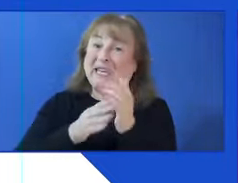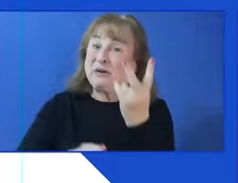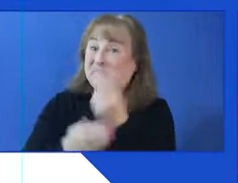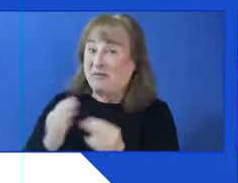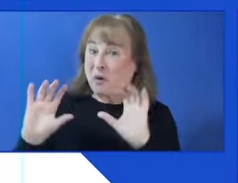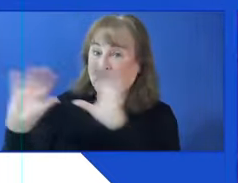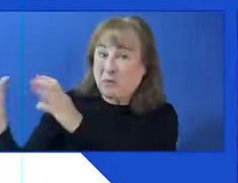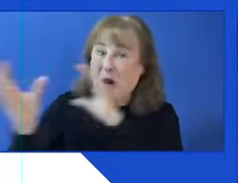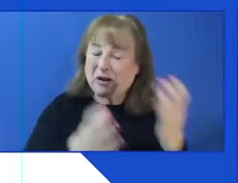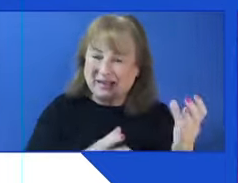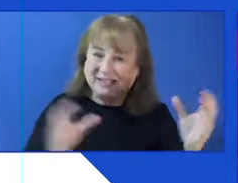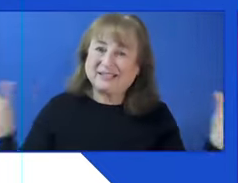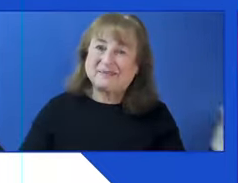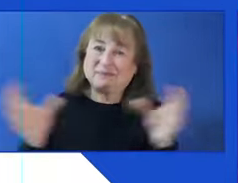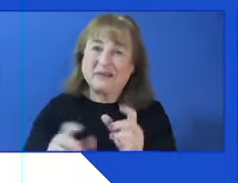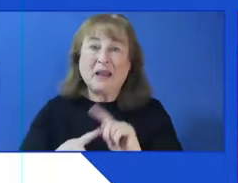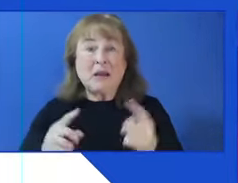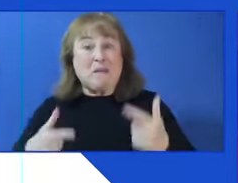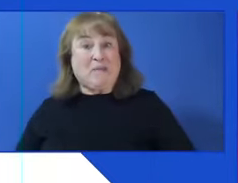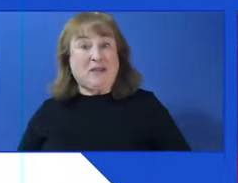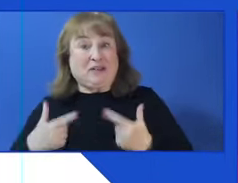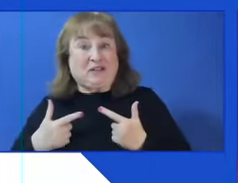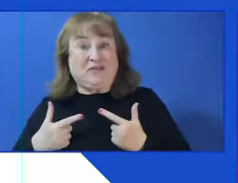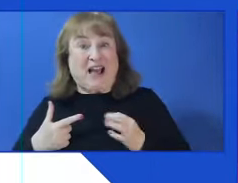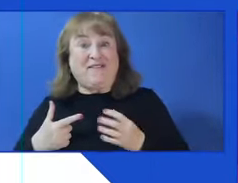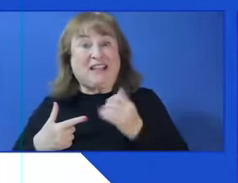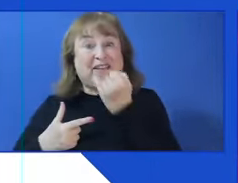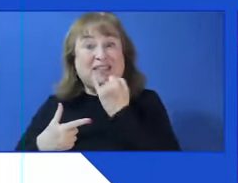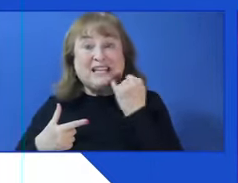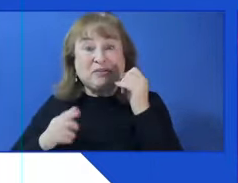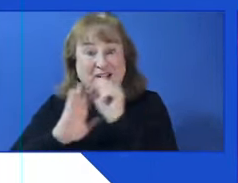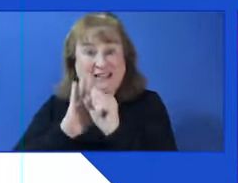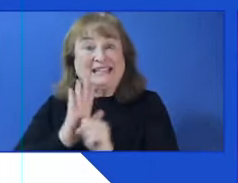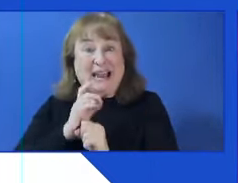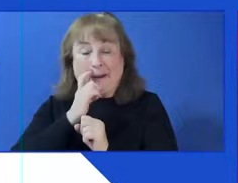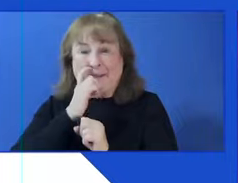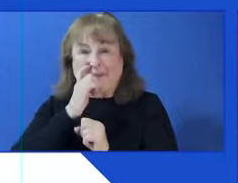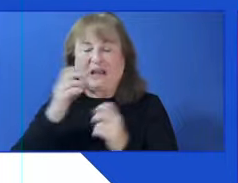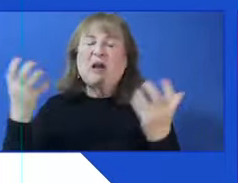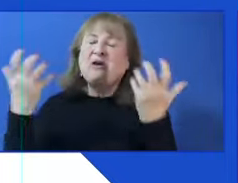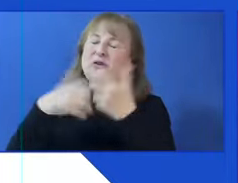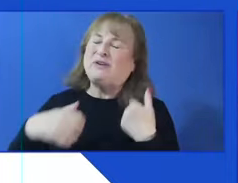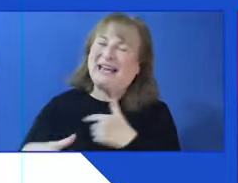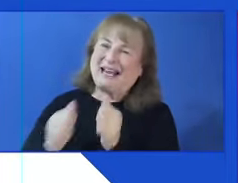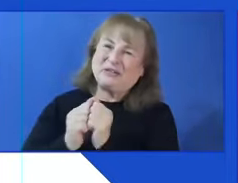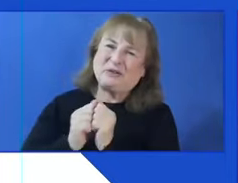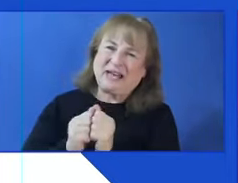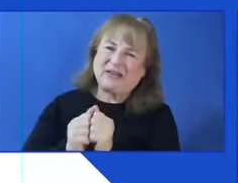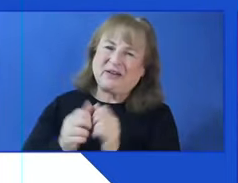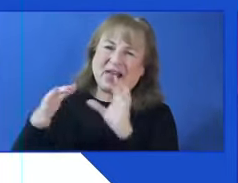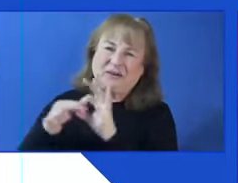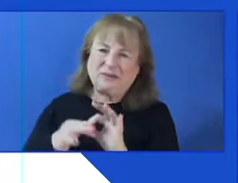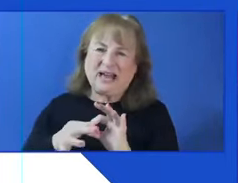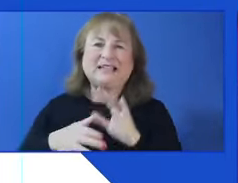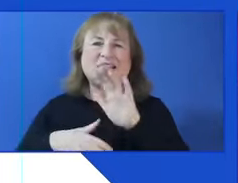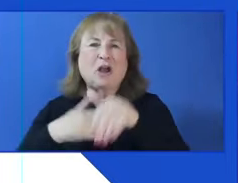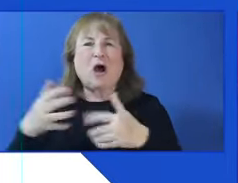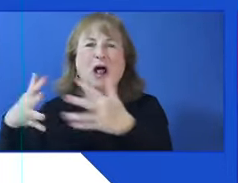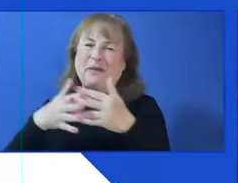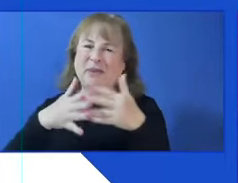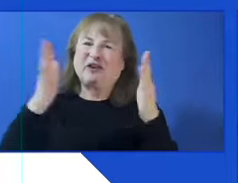both chambers. But the survival of the state of Israel and her people unites us together, and it unites all Americans, all